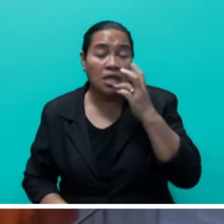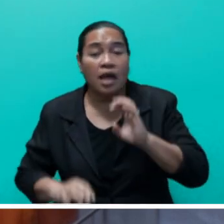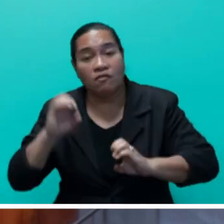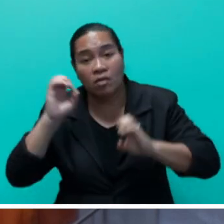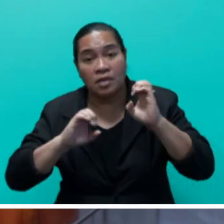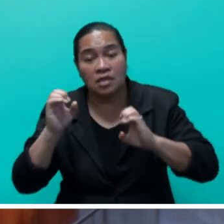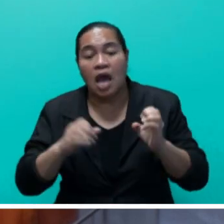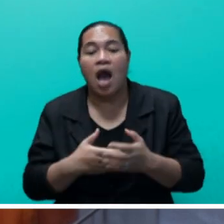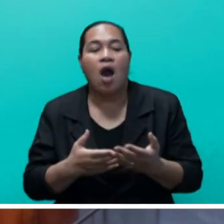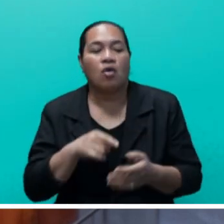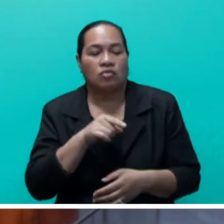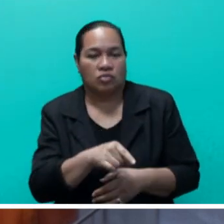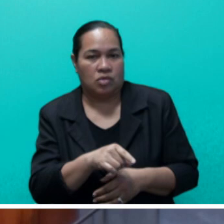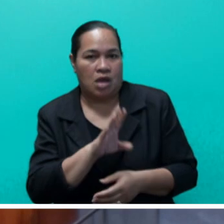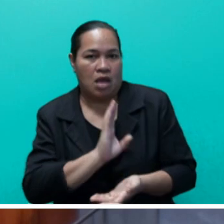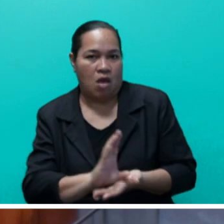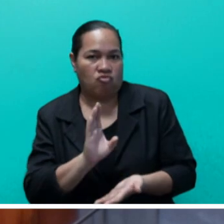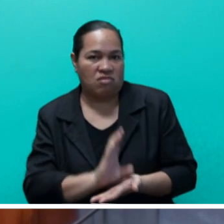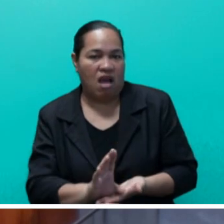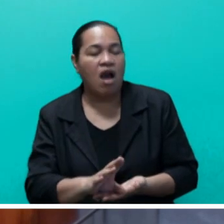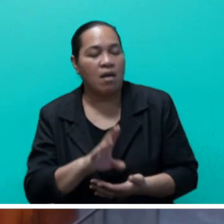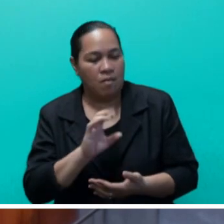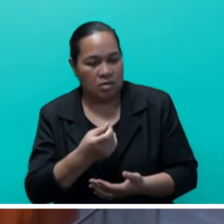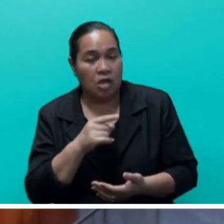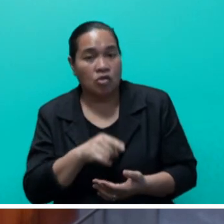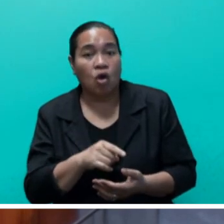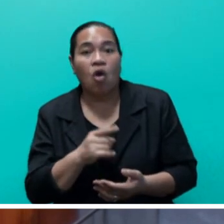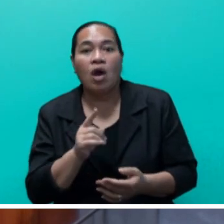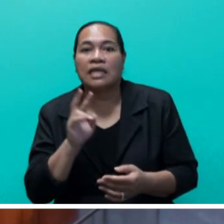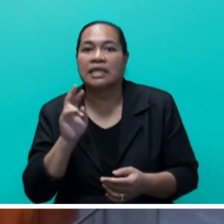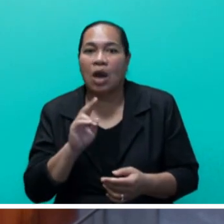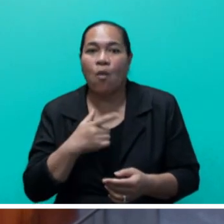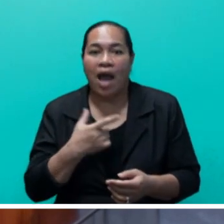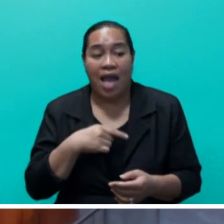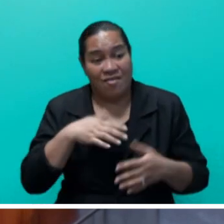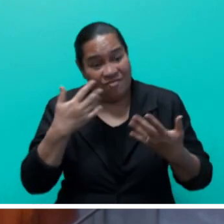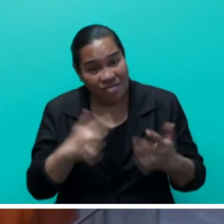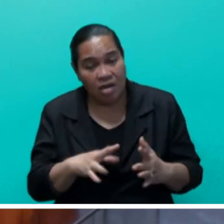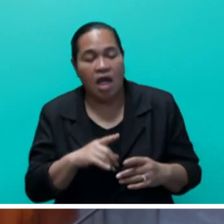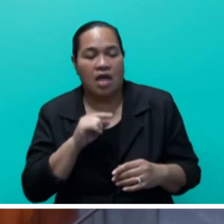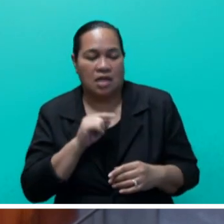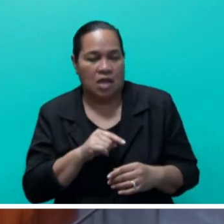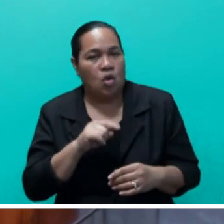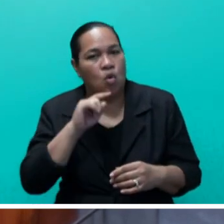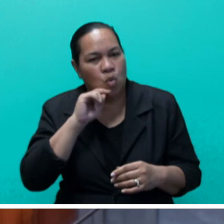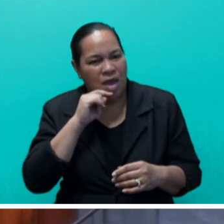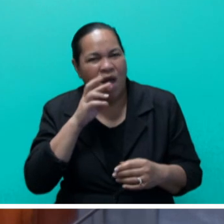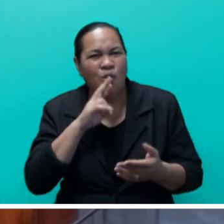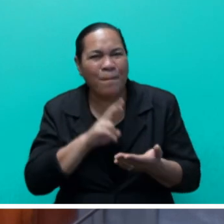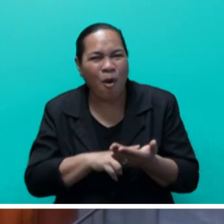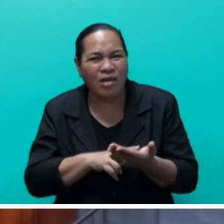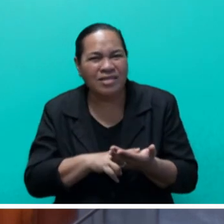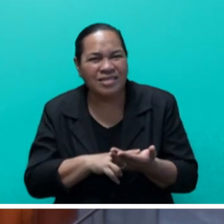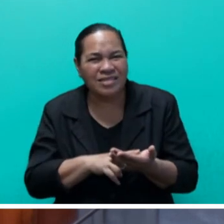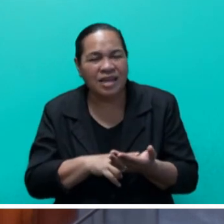the work of the counselling services. Reports and follow-ups of the cases are submitted to SEC, and depending on the seriousness